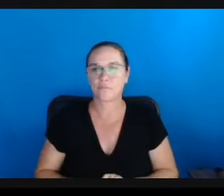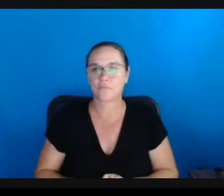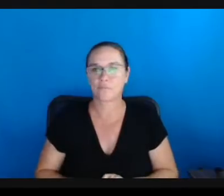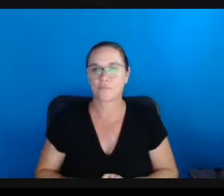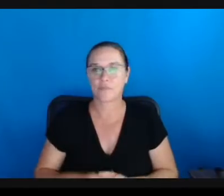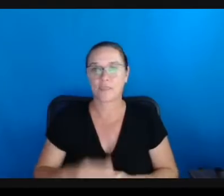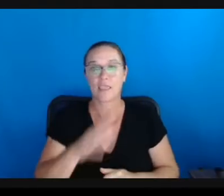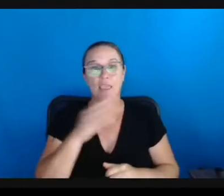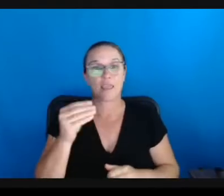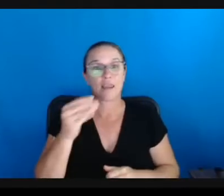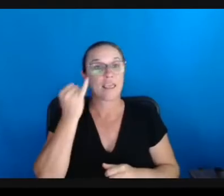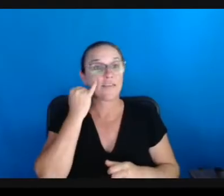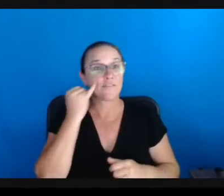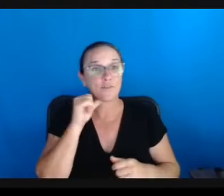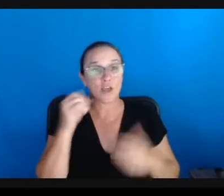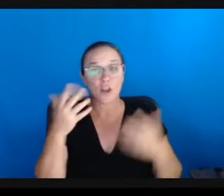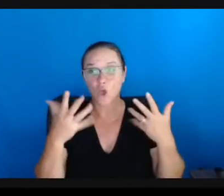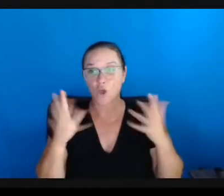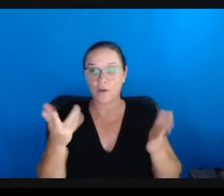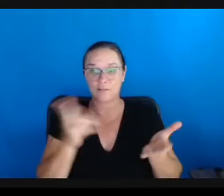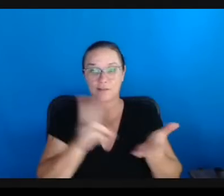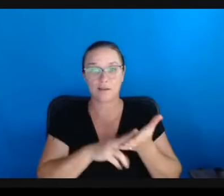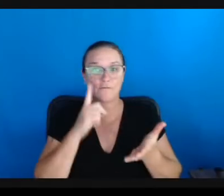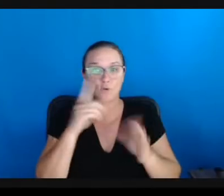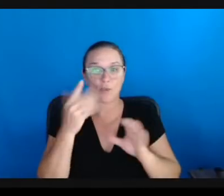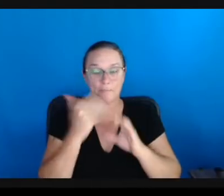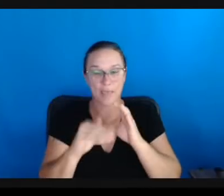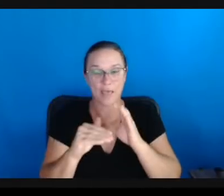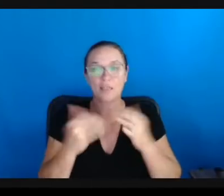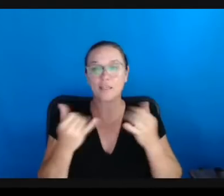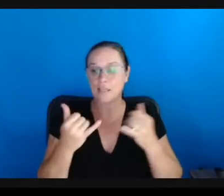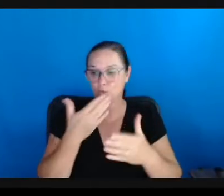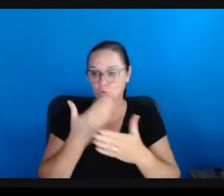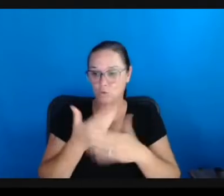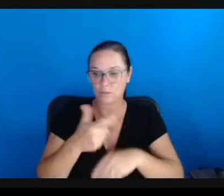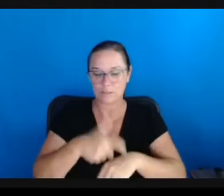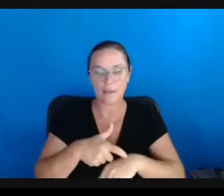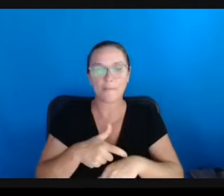And if you are not on our email list, this is a good time to do that,